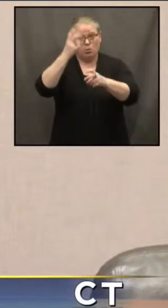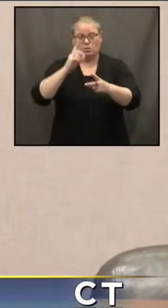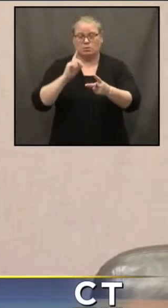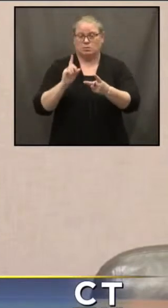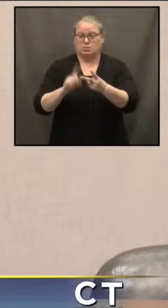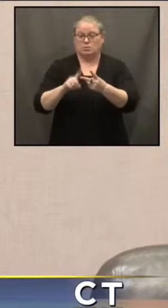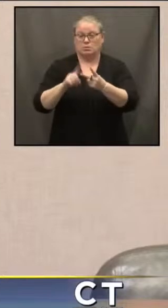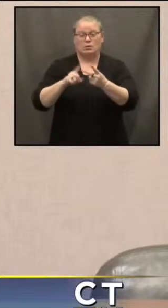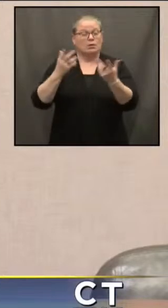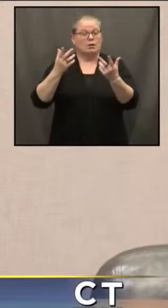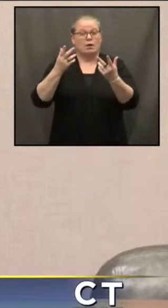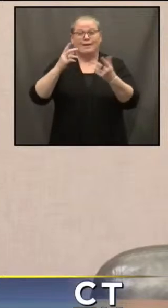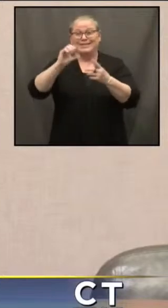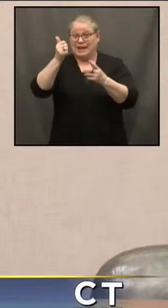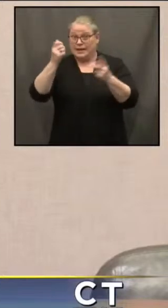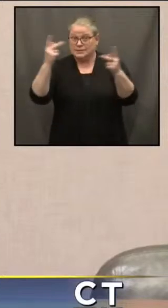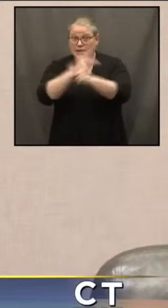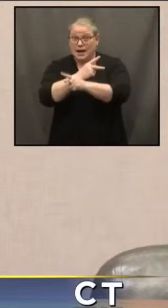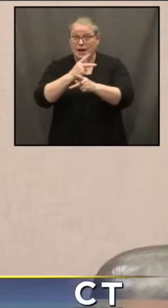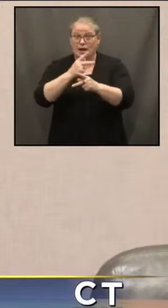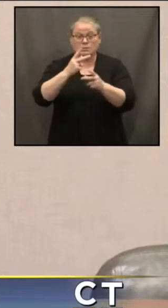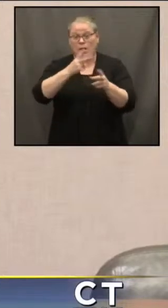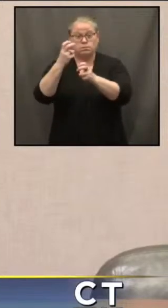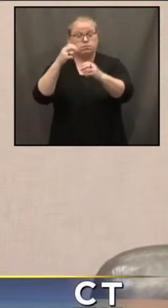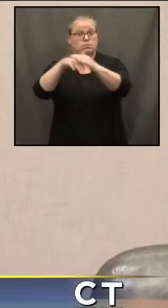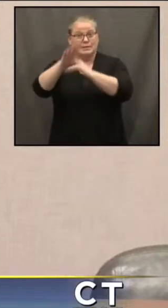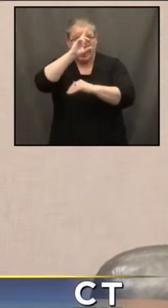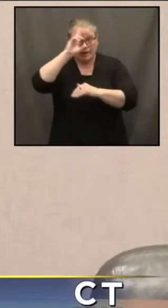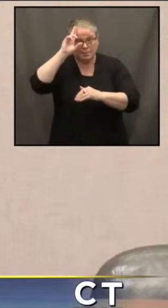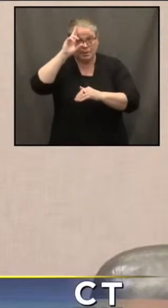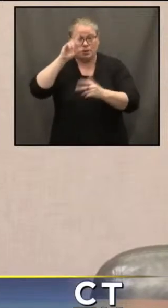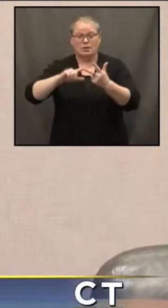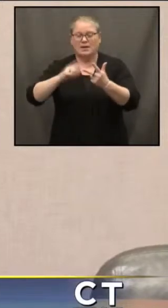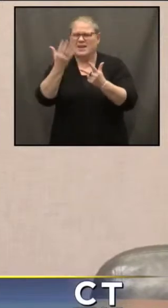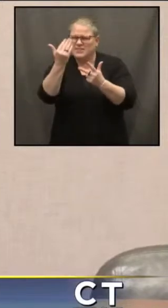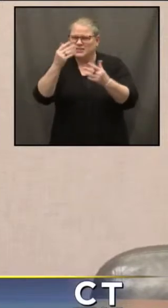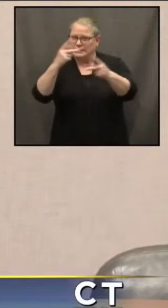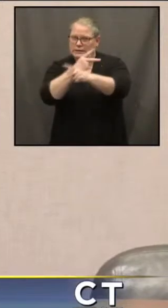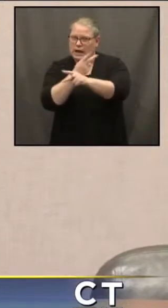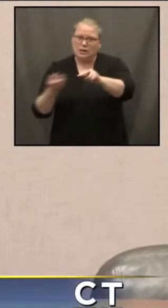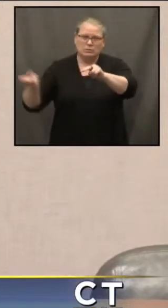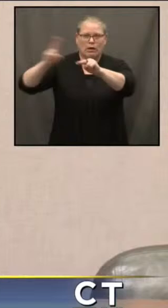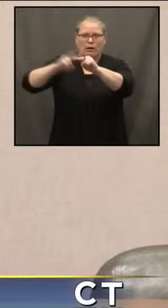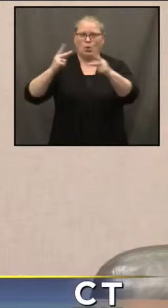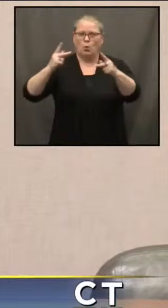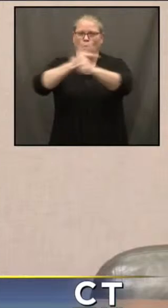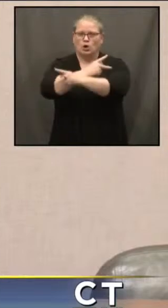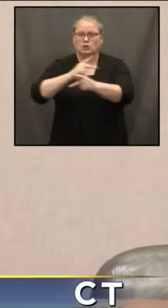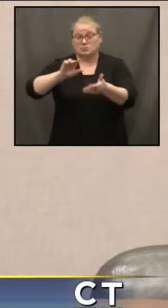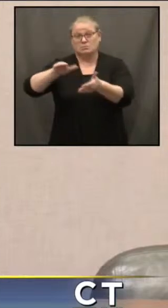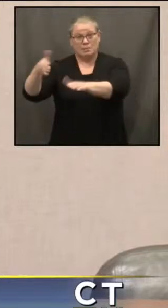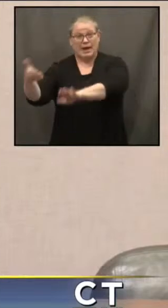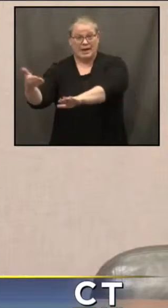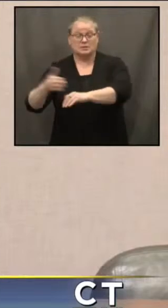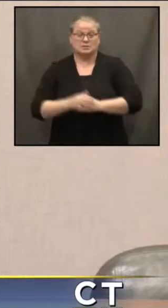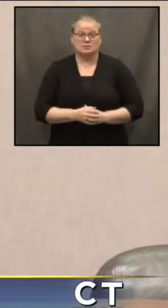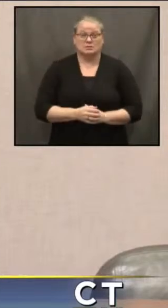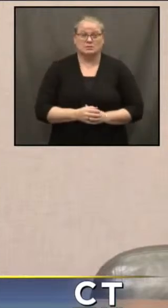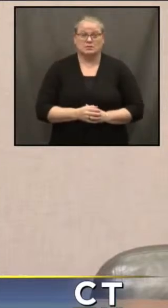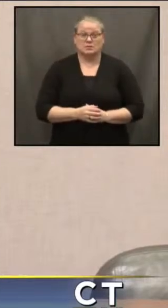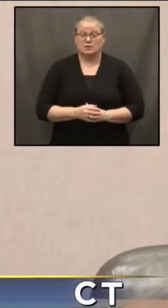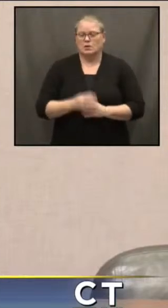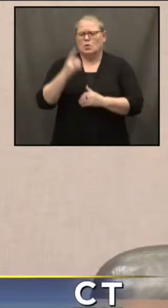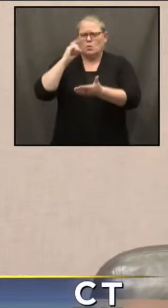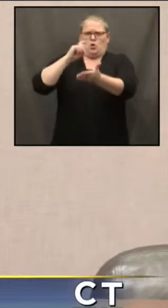likely to pass. One thing we're seeing in these last couple of weeks, particularly after